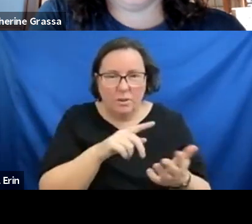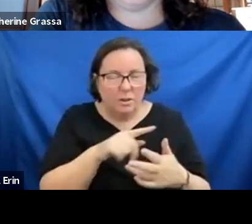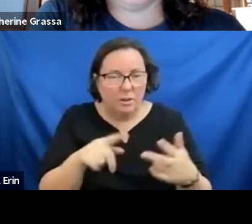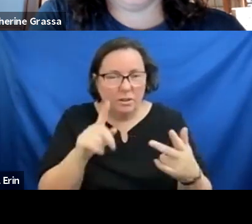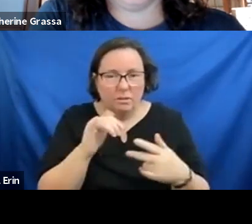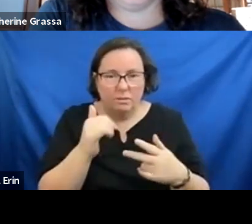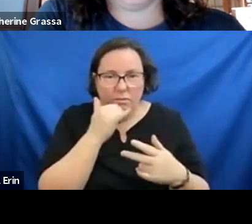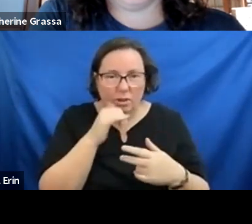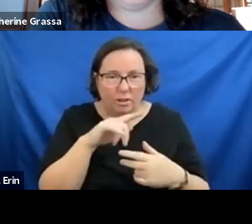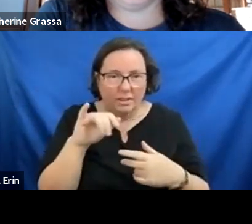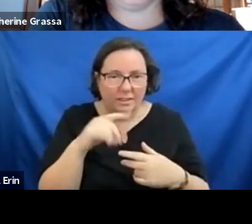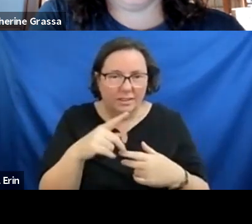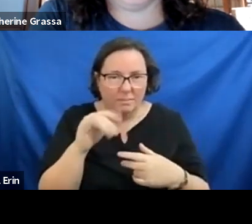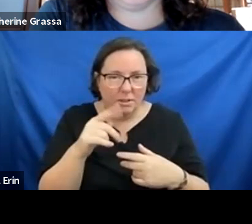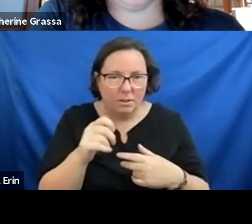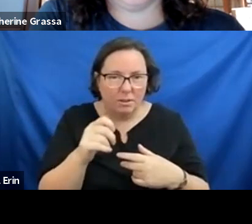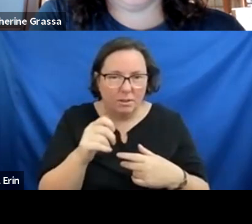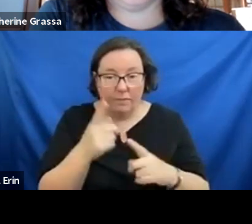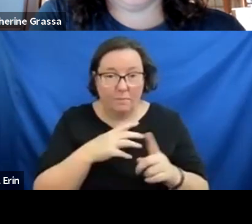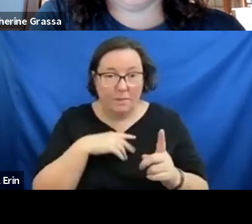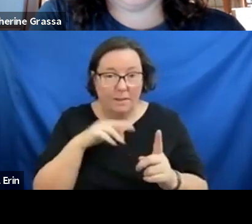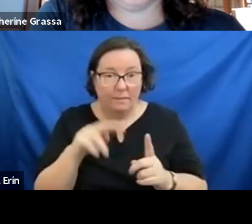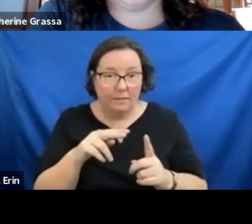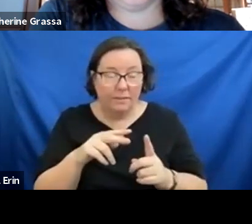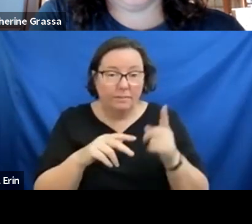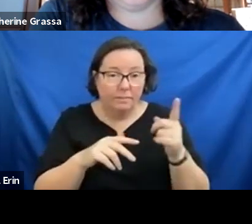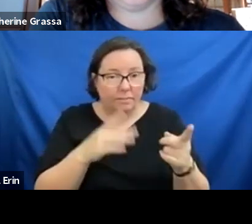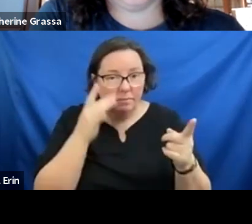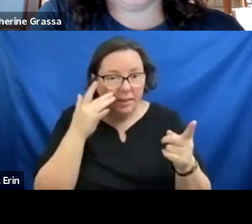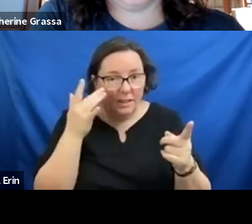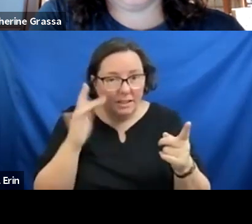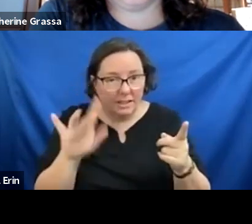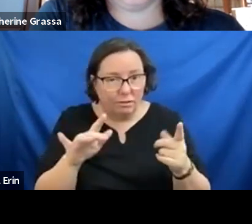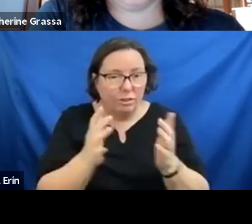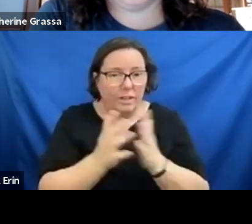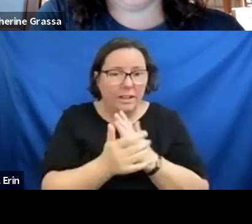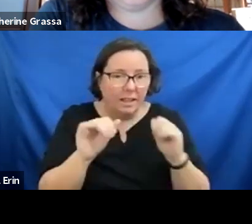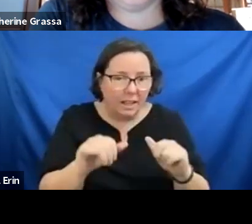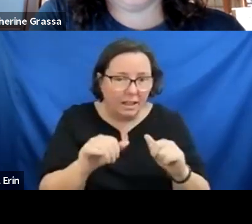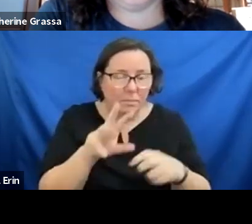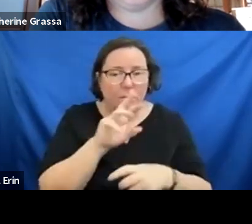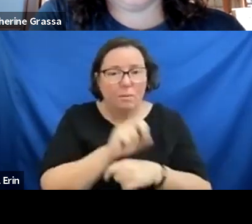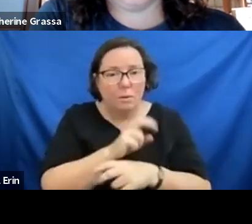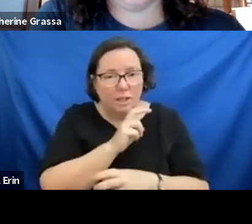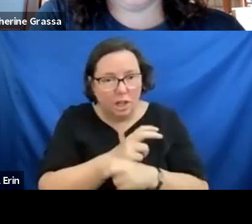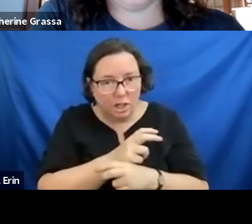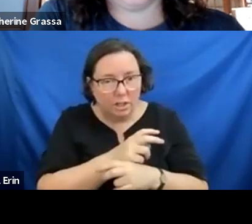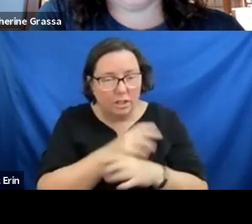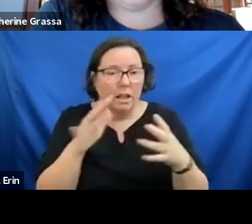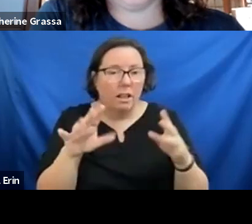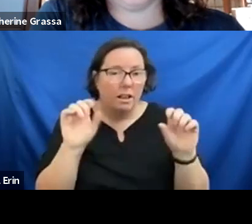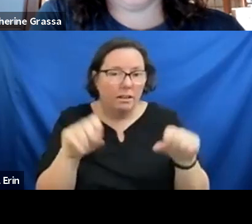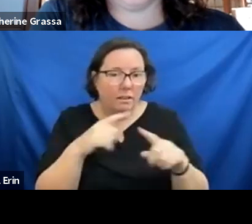live in the wrong zip codes? From my perspective, they are both intelligently capable and working very hard with a lot of